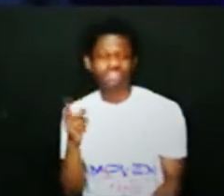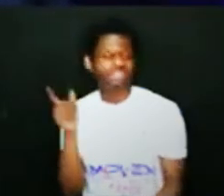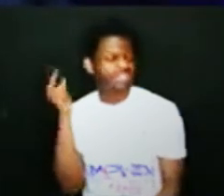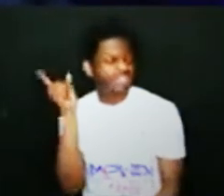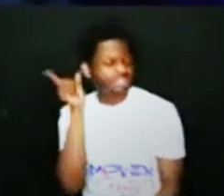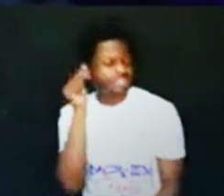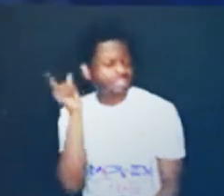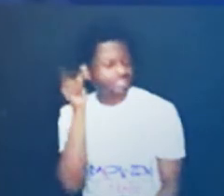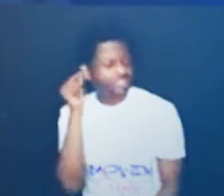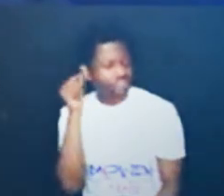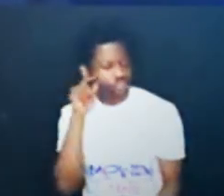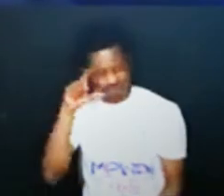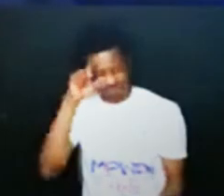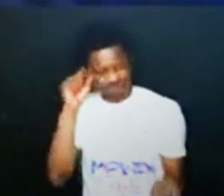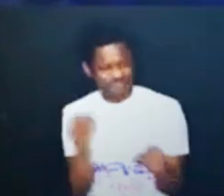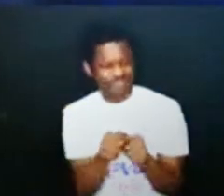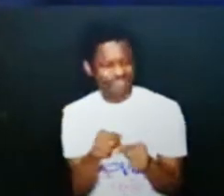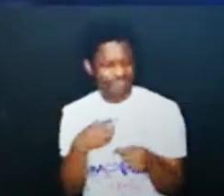them anger.